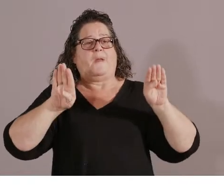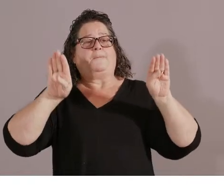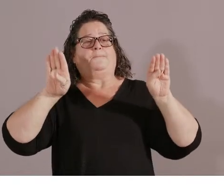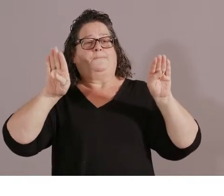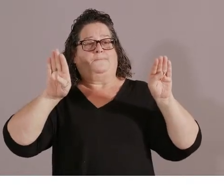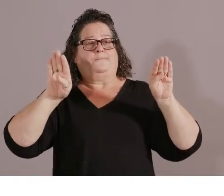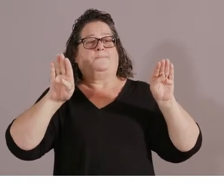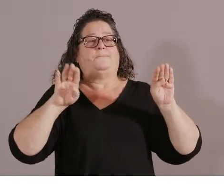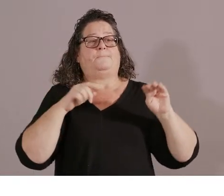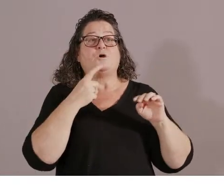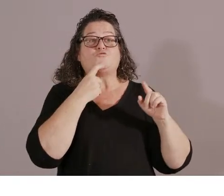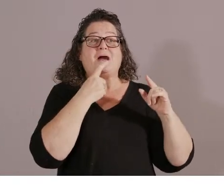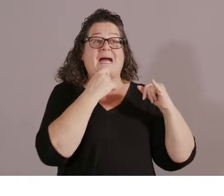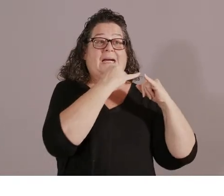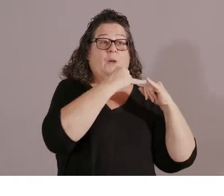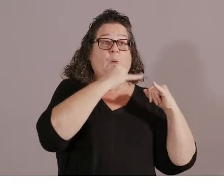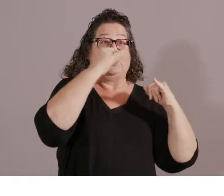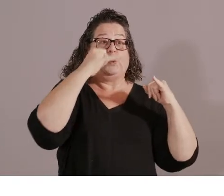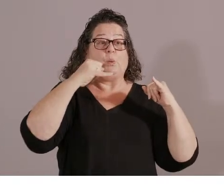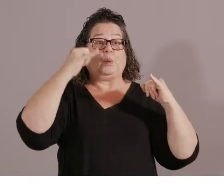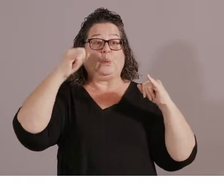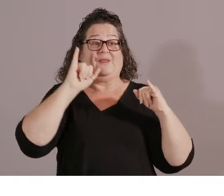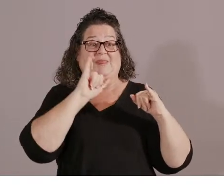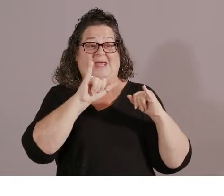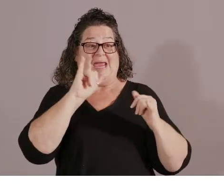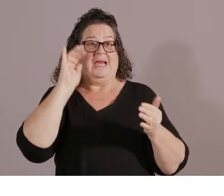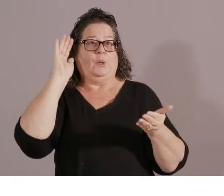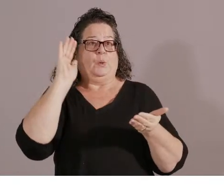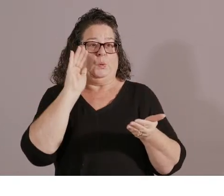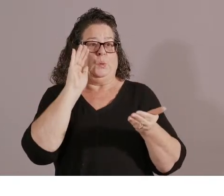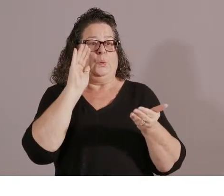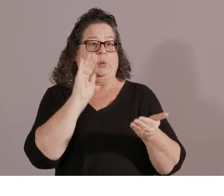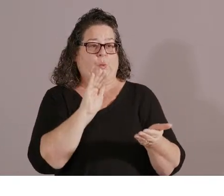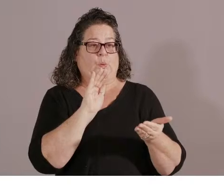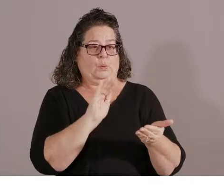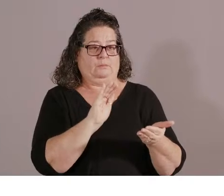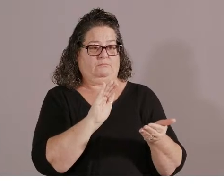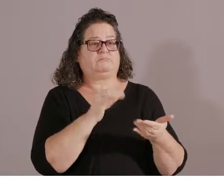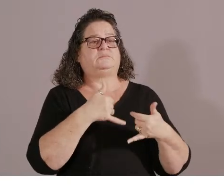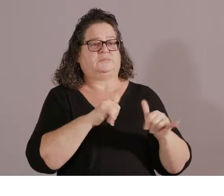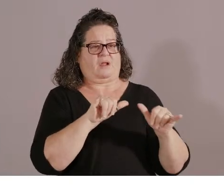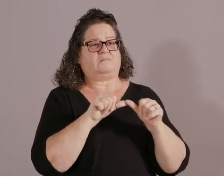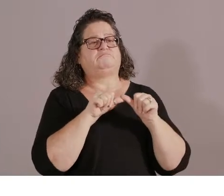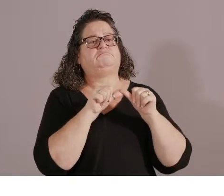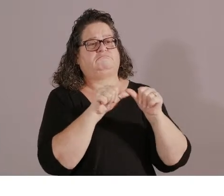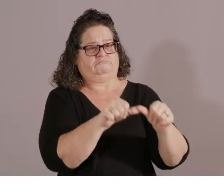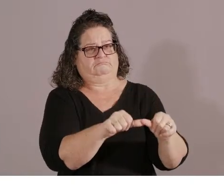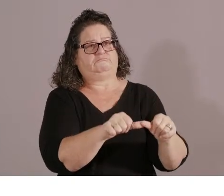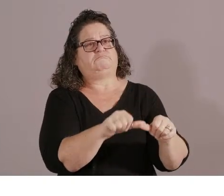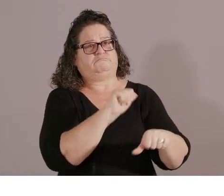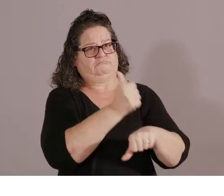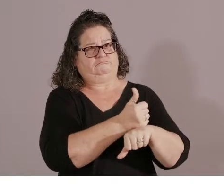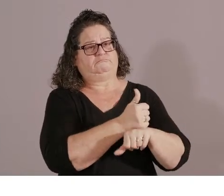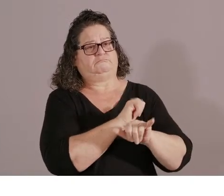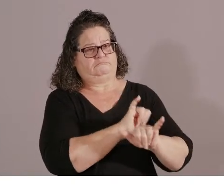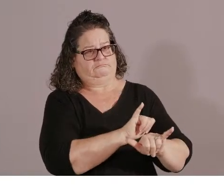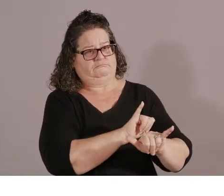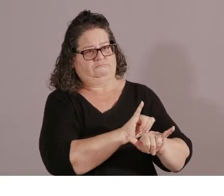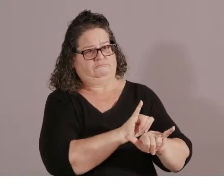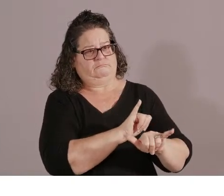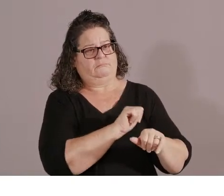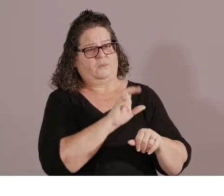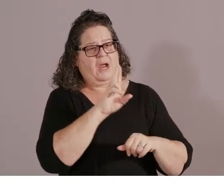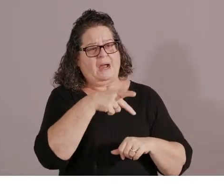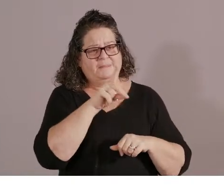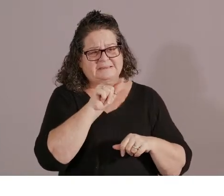that that mitigation strategy is still in place. And we will continue to update this chart. This is in our weekly